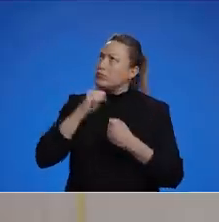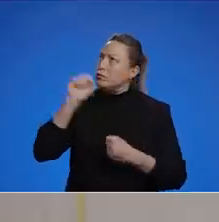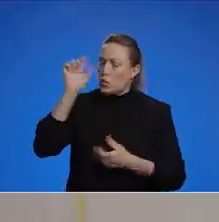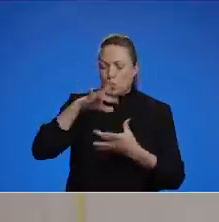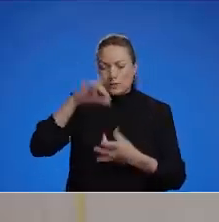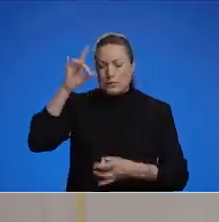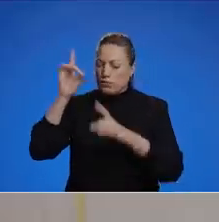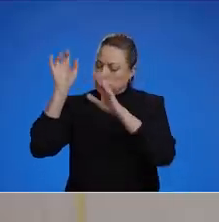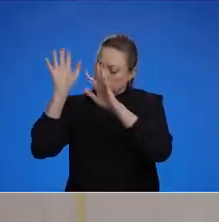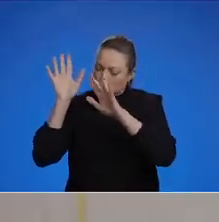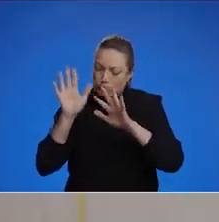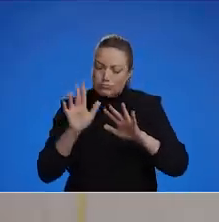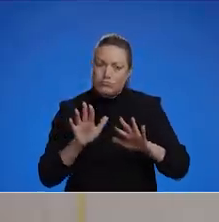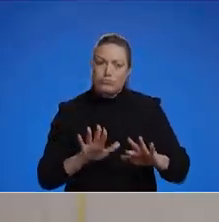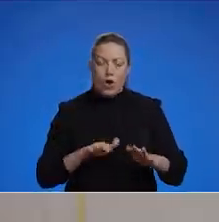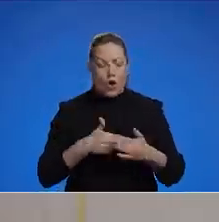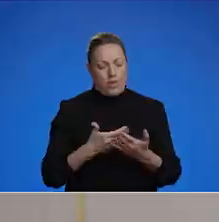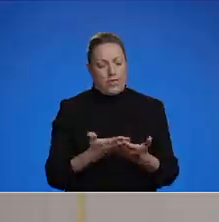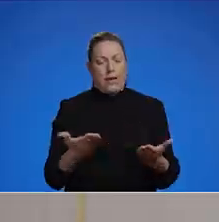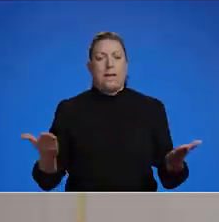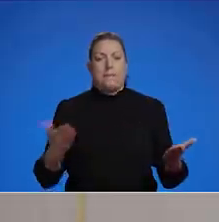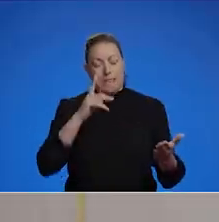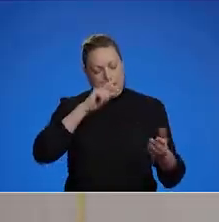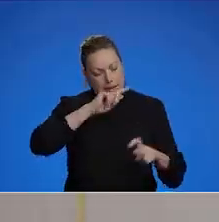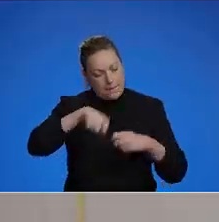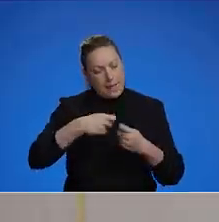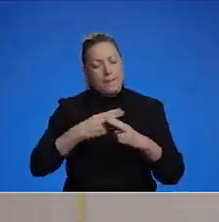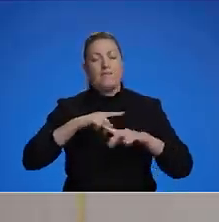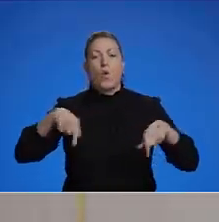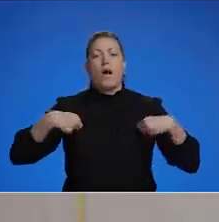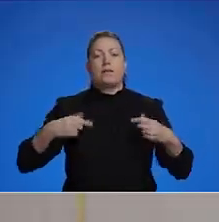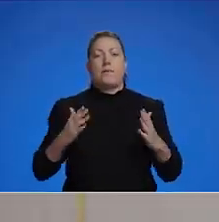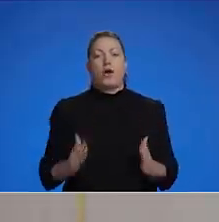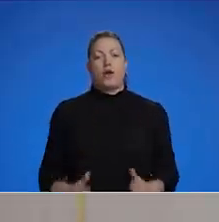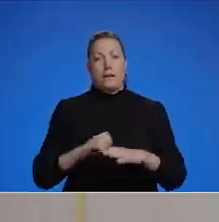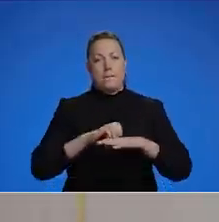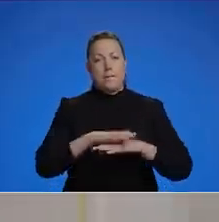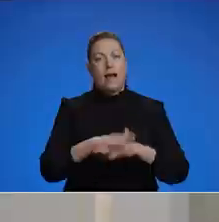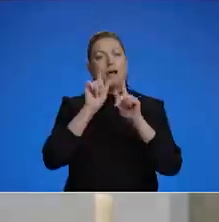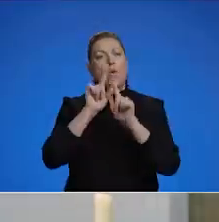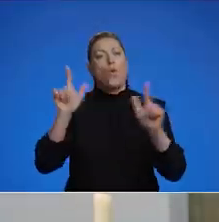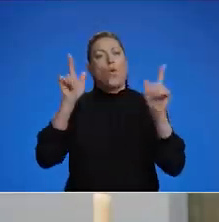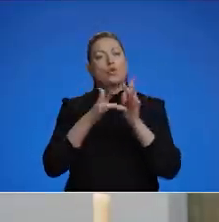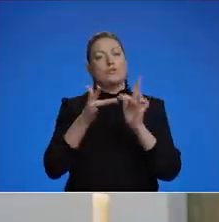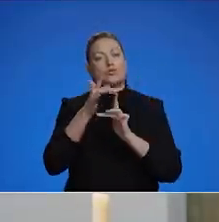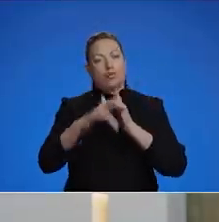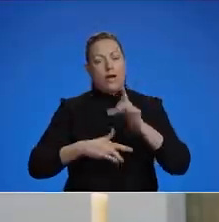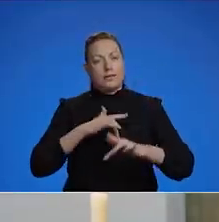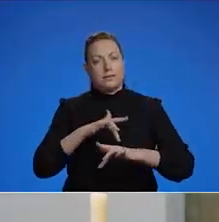them, like the dewfall, so they may become for us the body and blood of our Lord Jesus